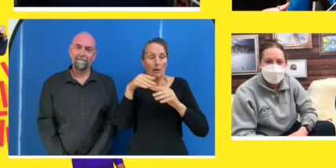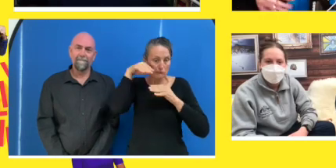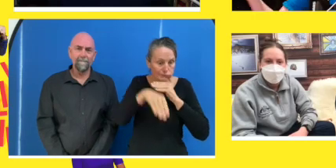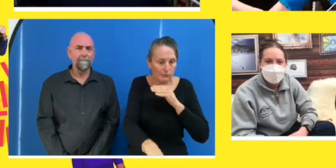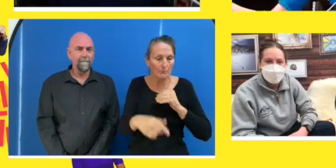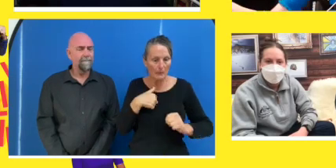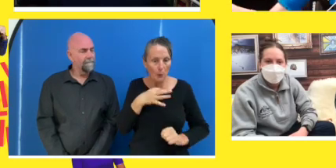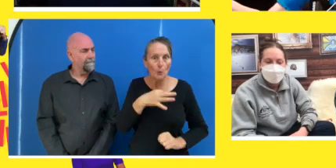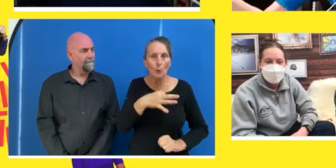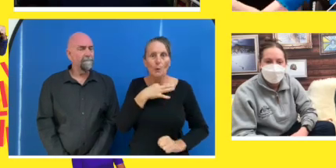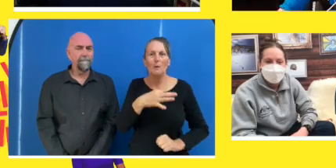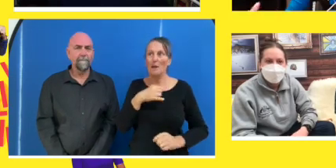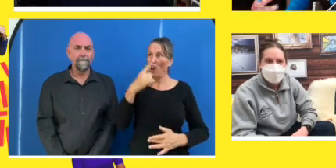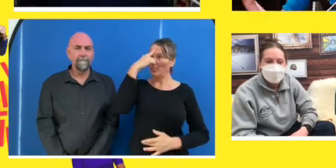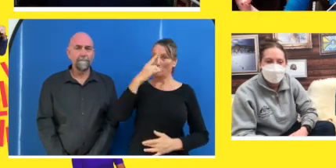makes being a guide